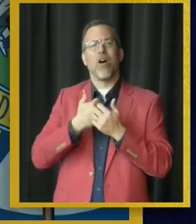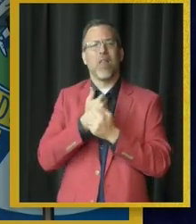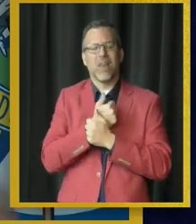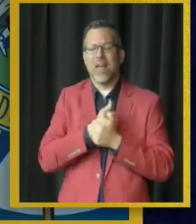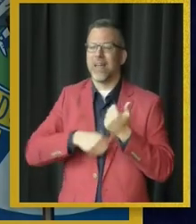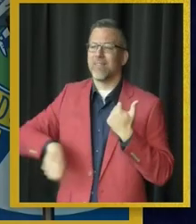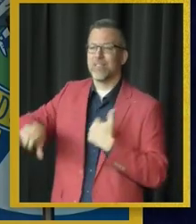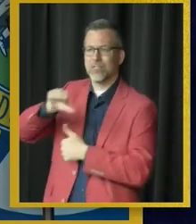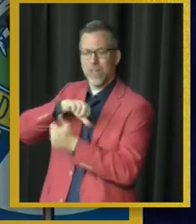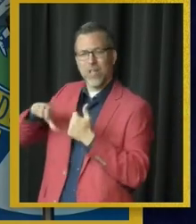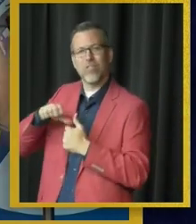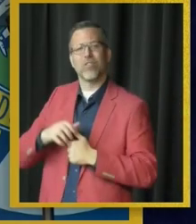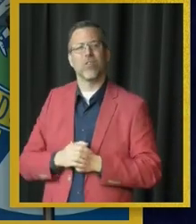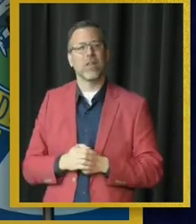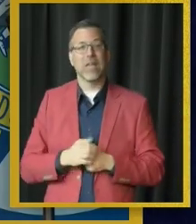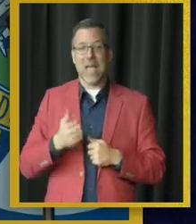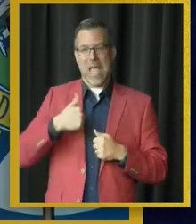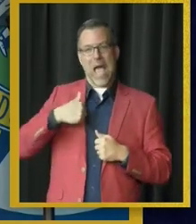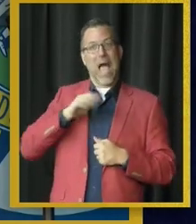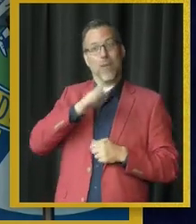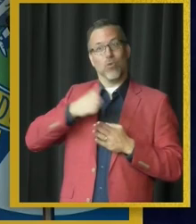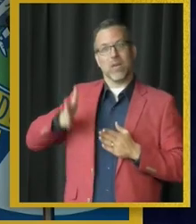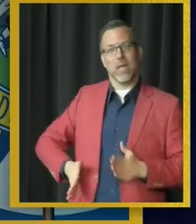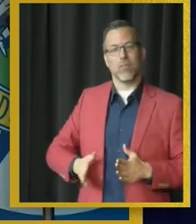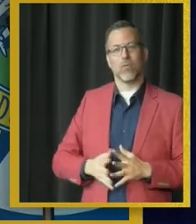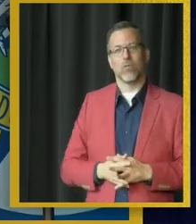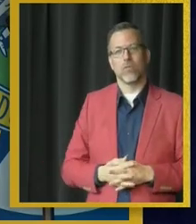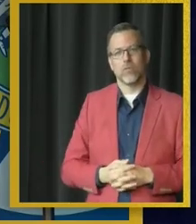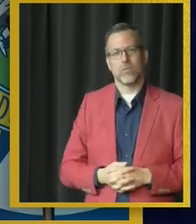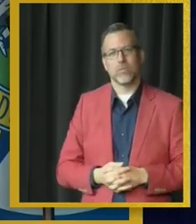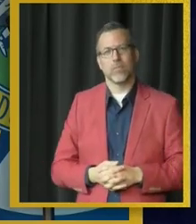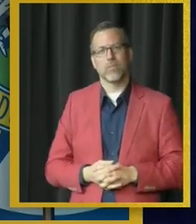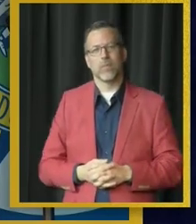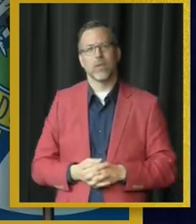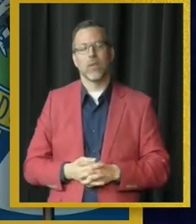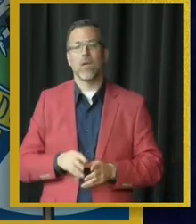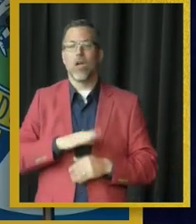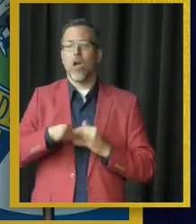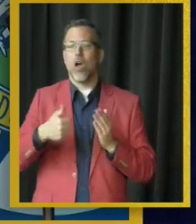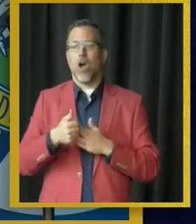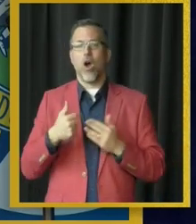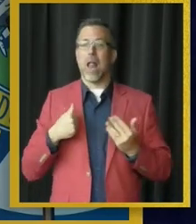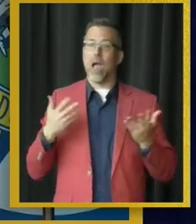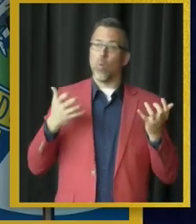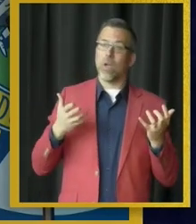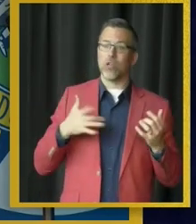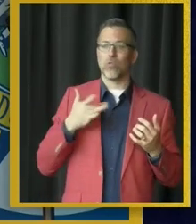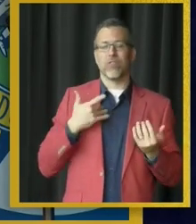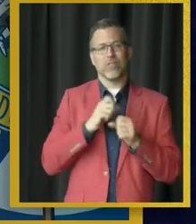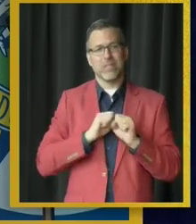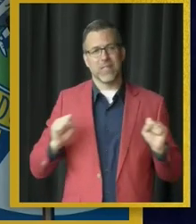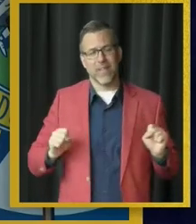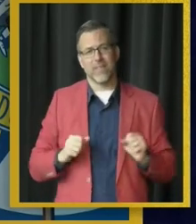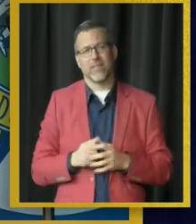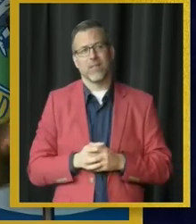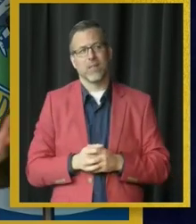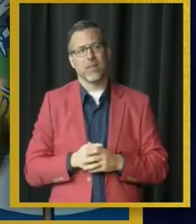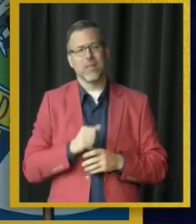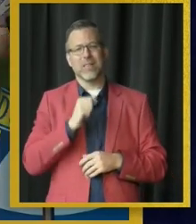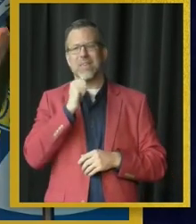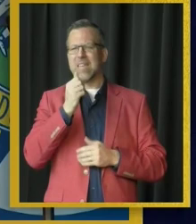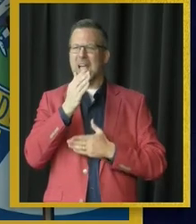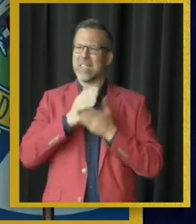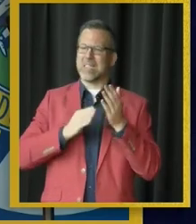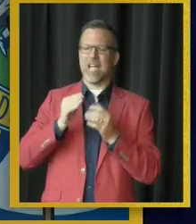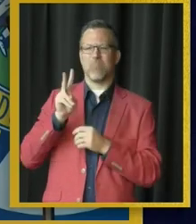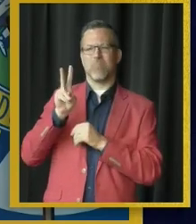neighbors. I am your neighbor, and all I am asking is to be safe. Not just some victim